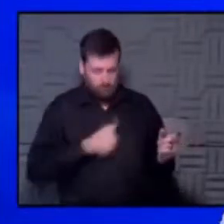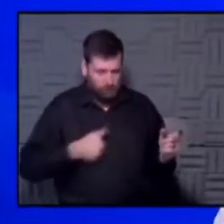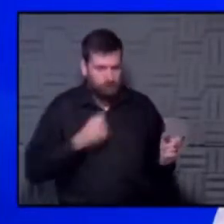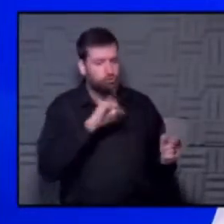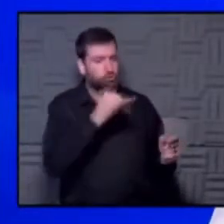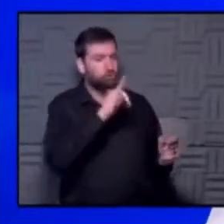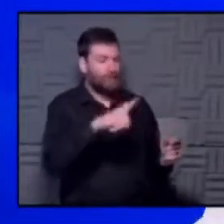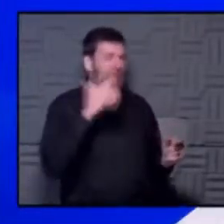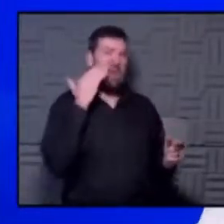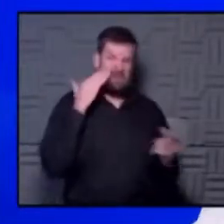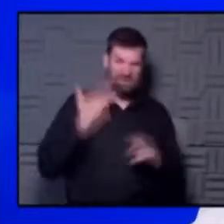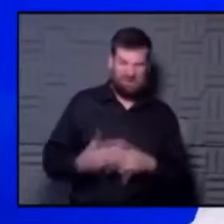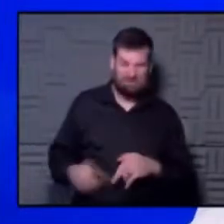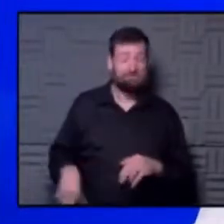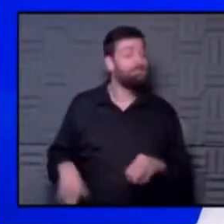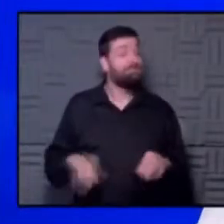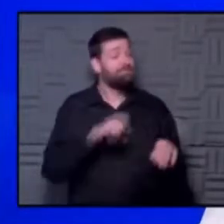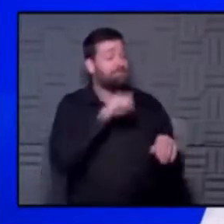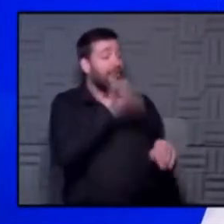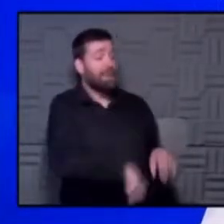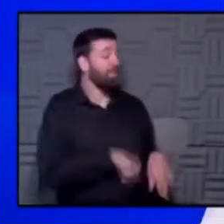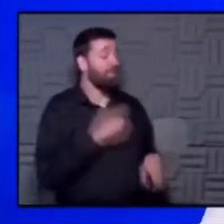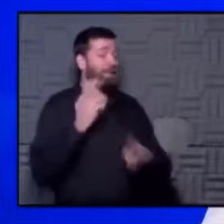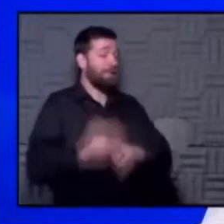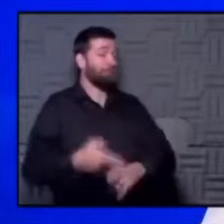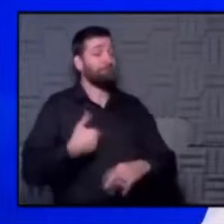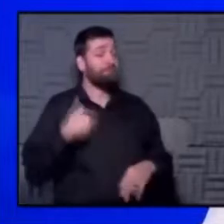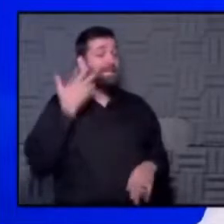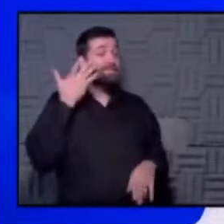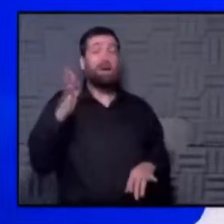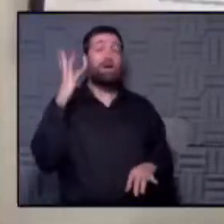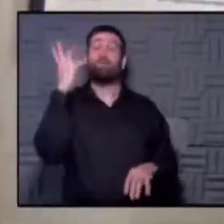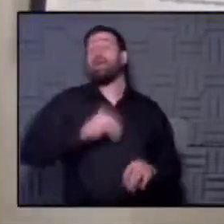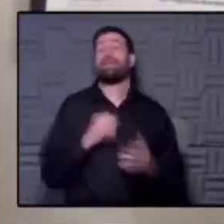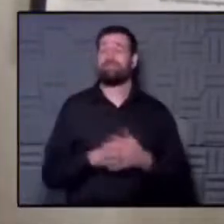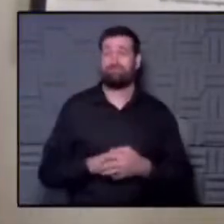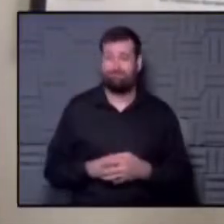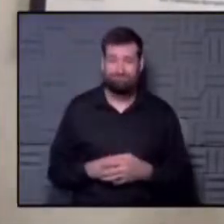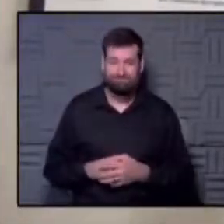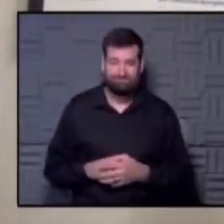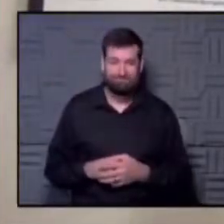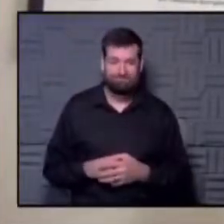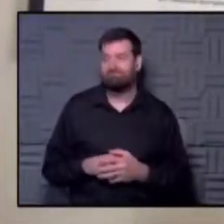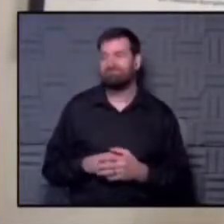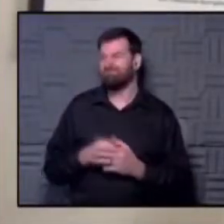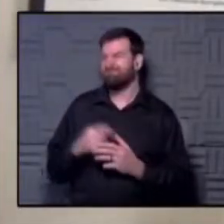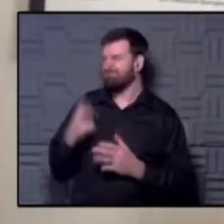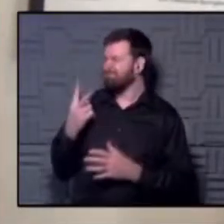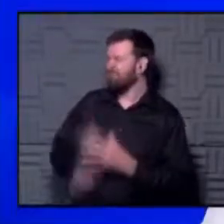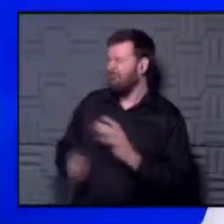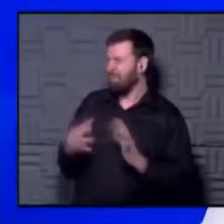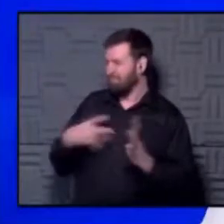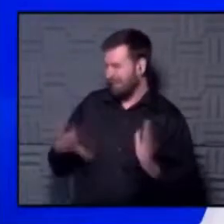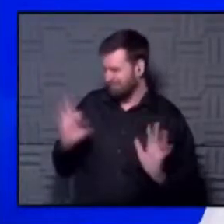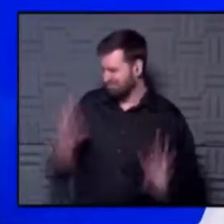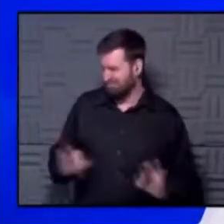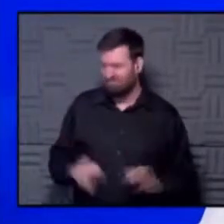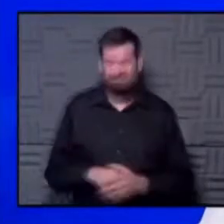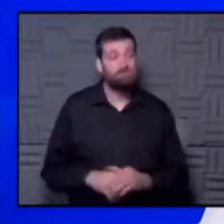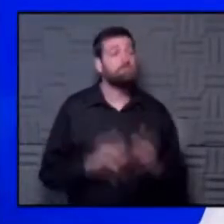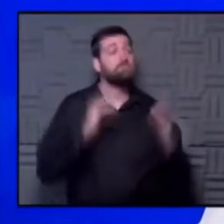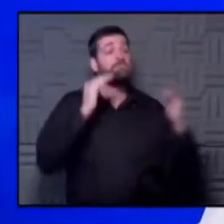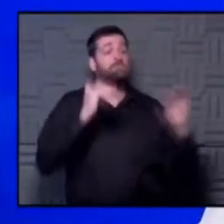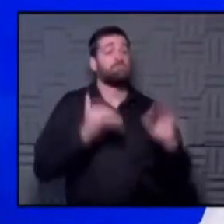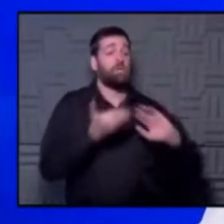no names. problem. I love being called by her. She seems very smart and pretty. So I like both those things. I want to get